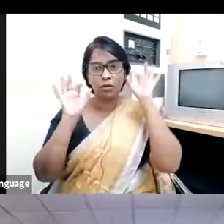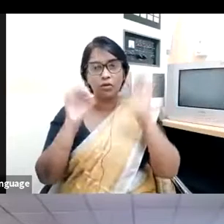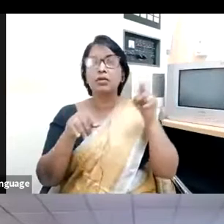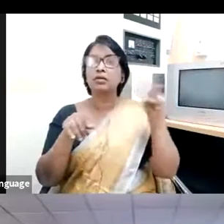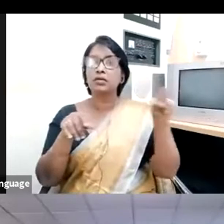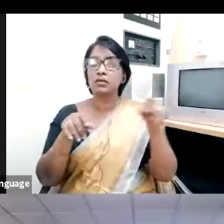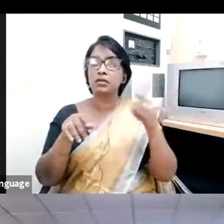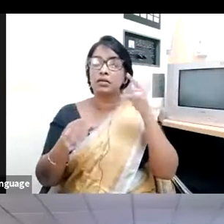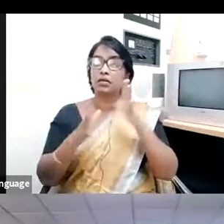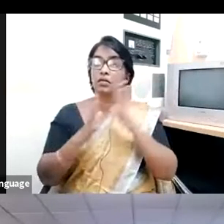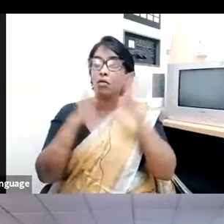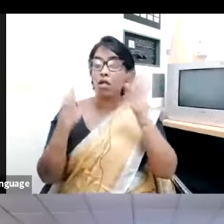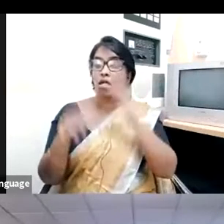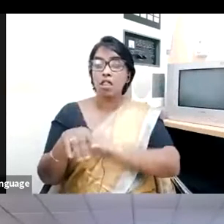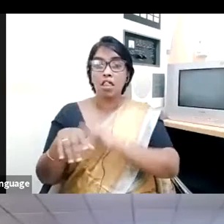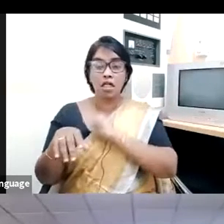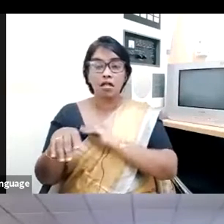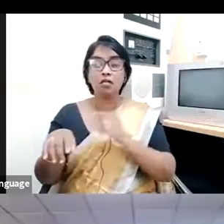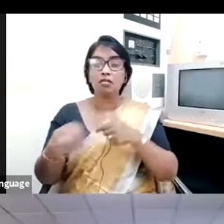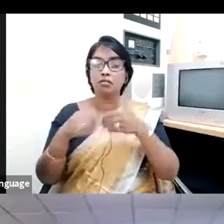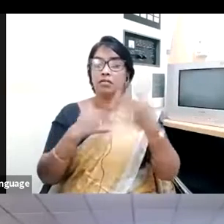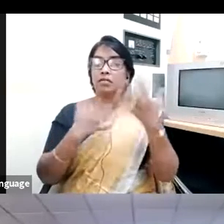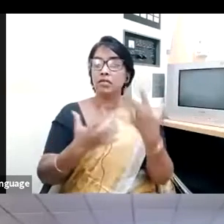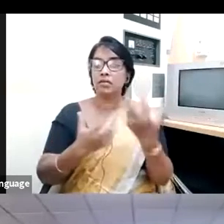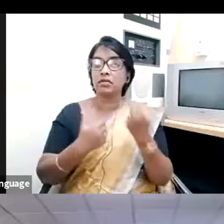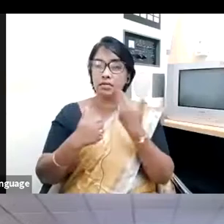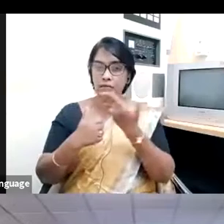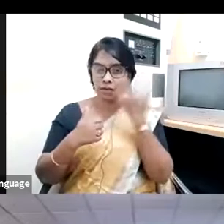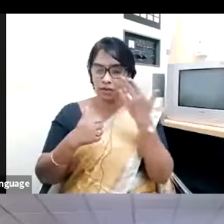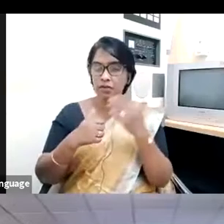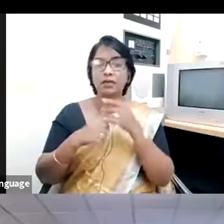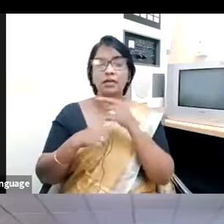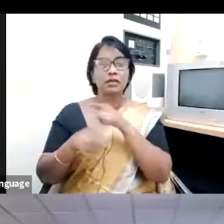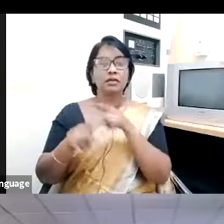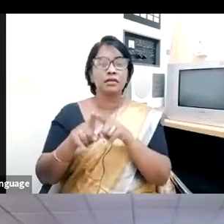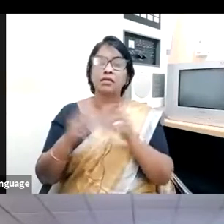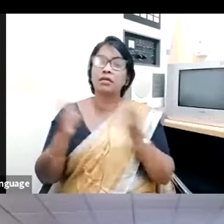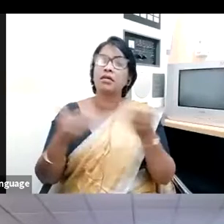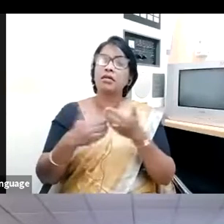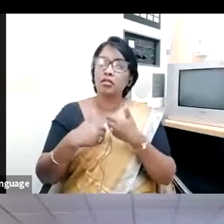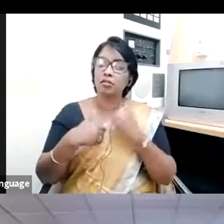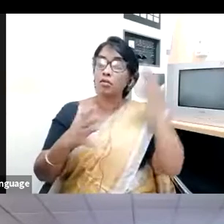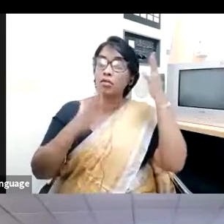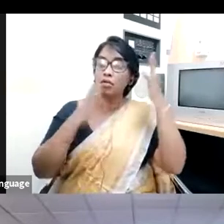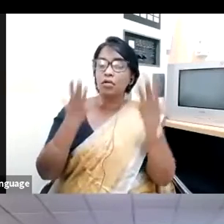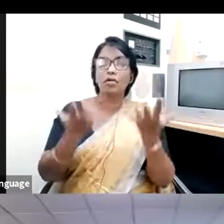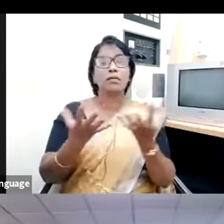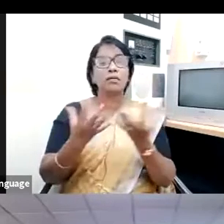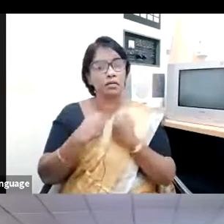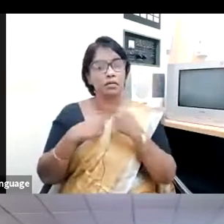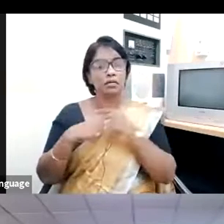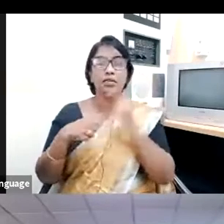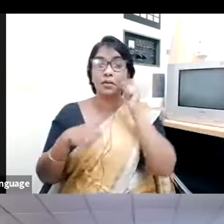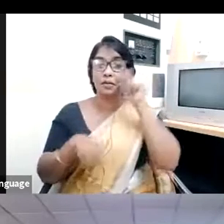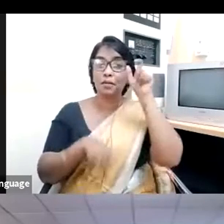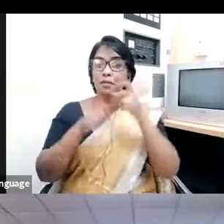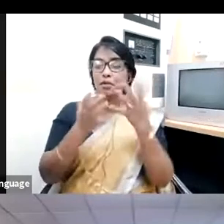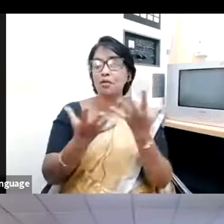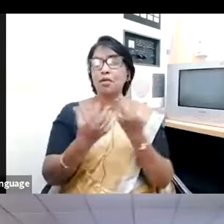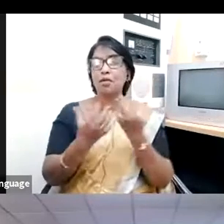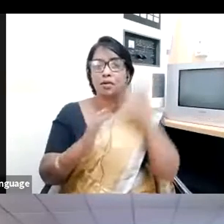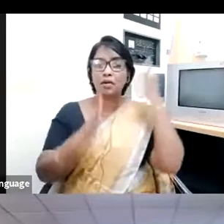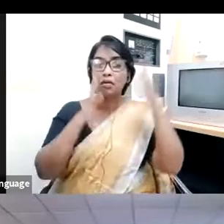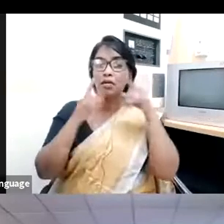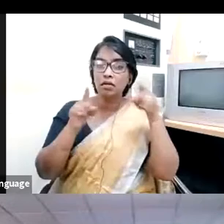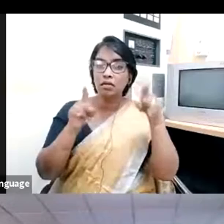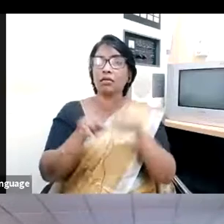quarter is what we need. We need to have a planet where there are people and where we can do business. So if you want